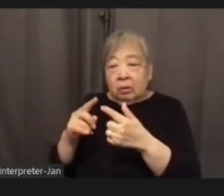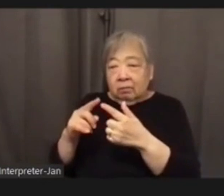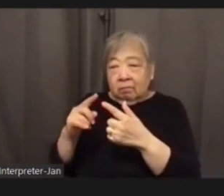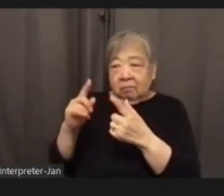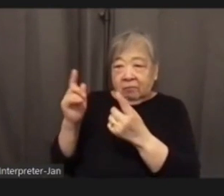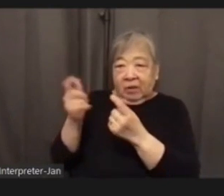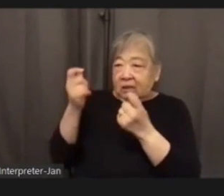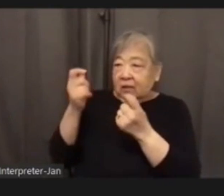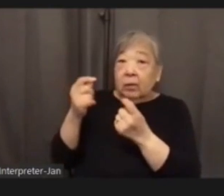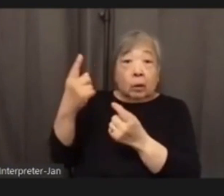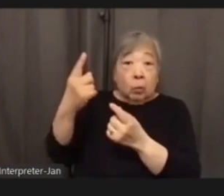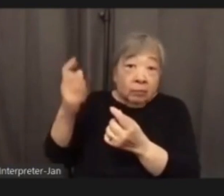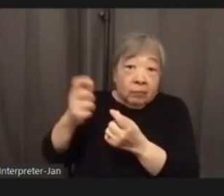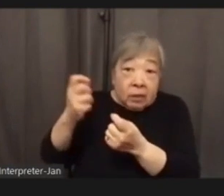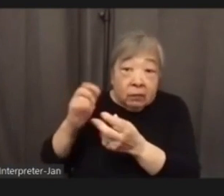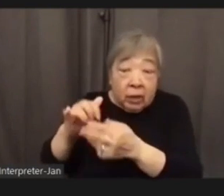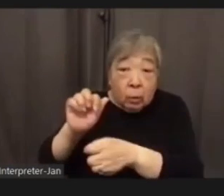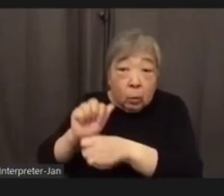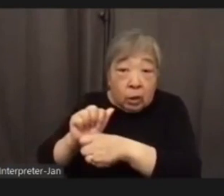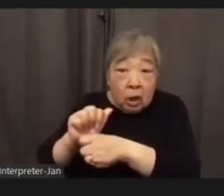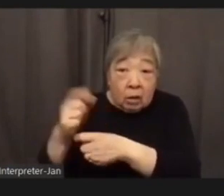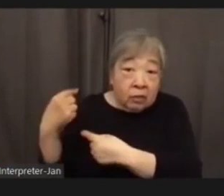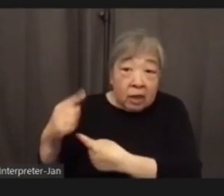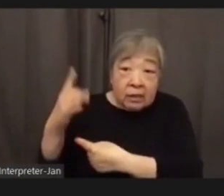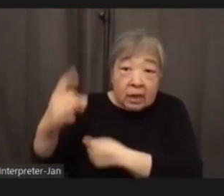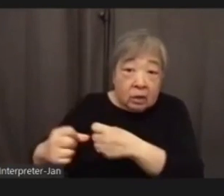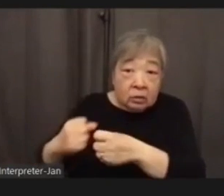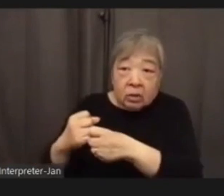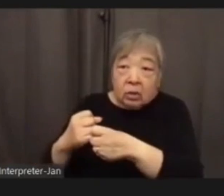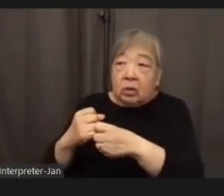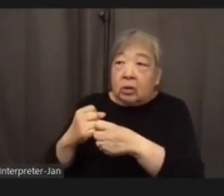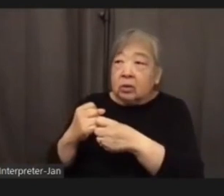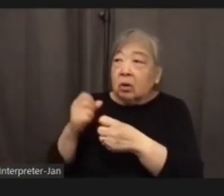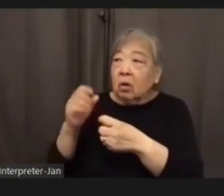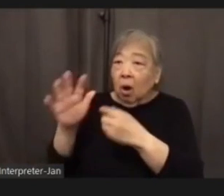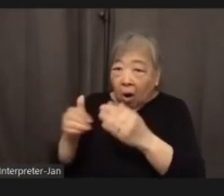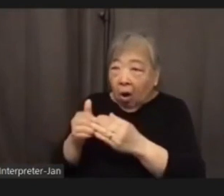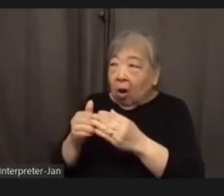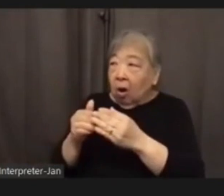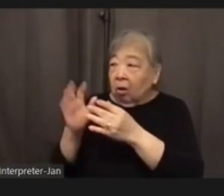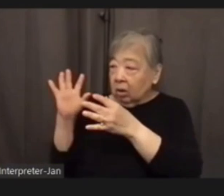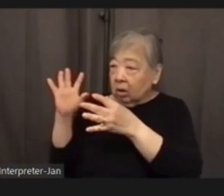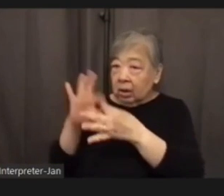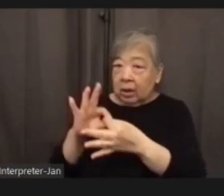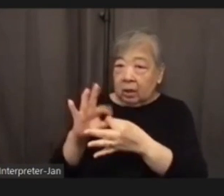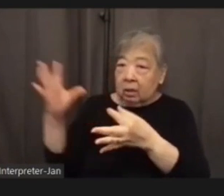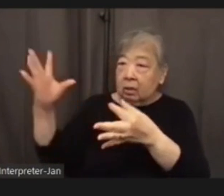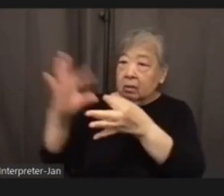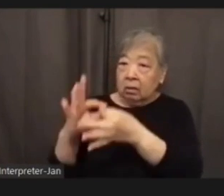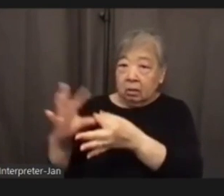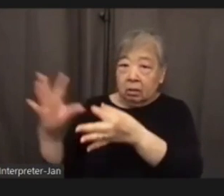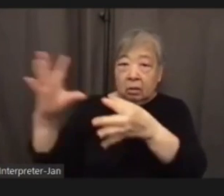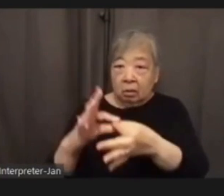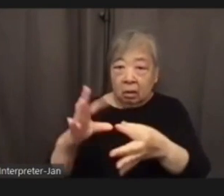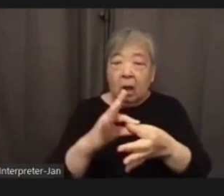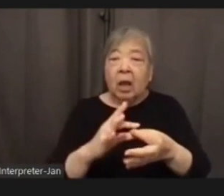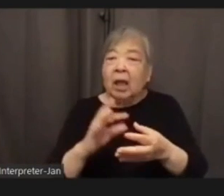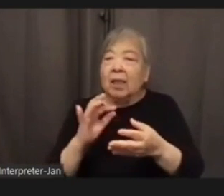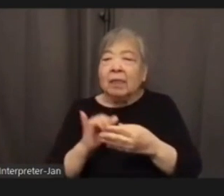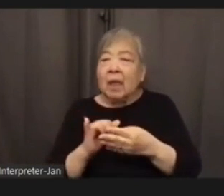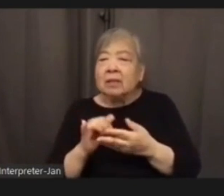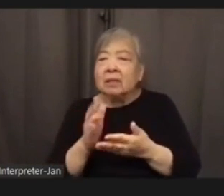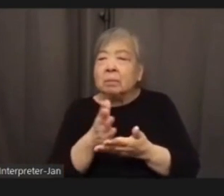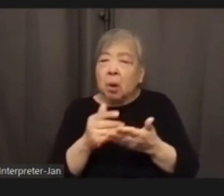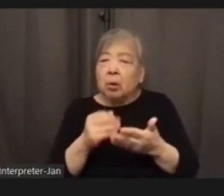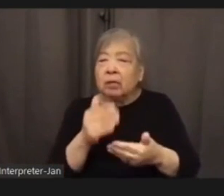last 8 years. So it's all connected and, you know, part of the process and the journey.